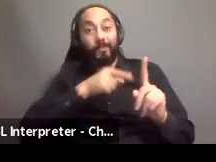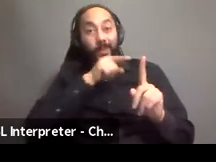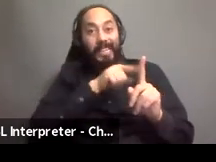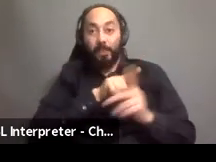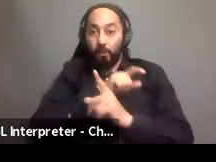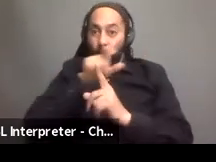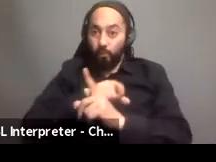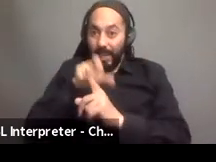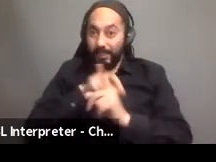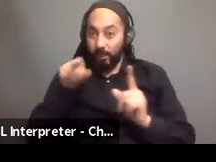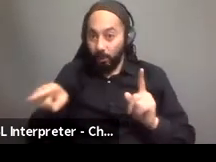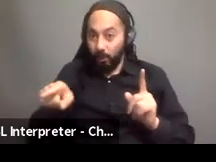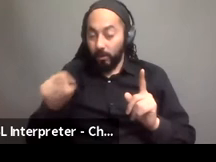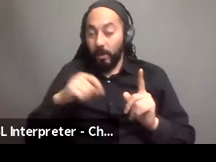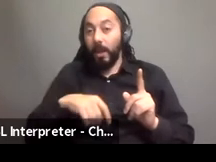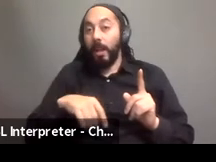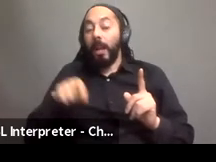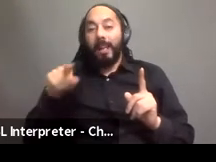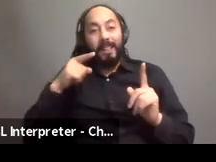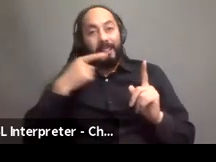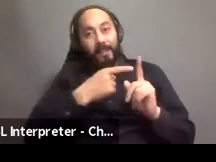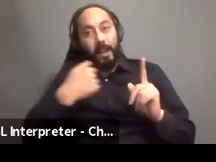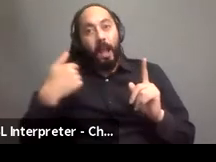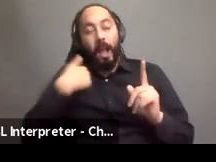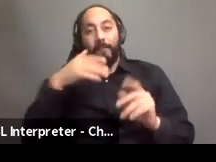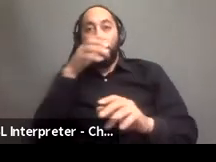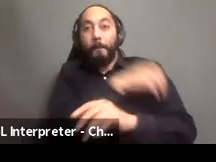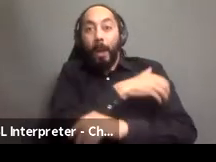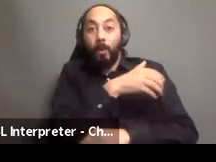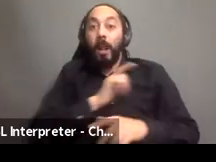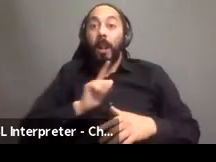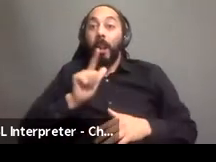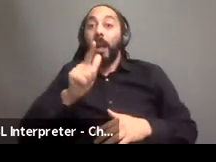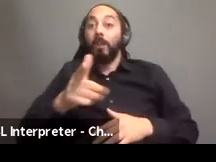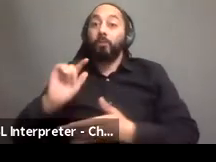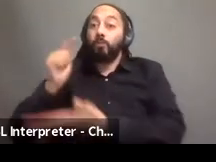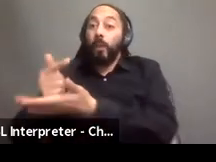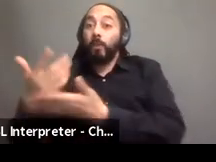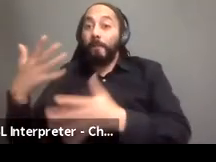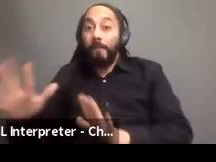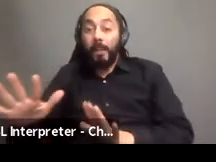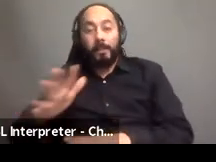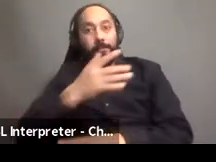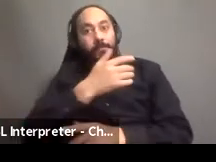has the power to potentially give her another job in the future, or maybe